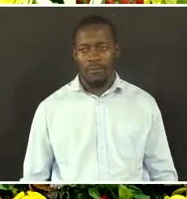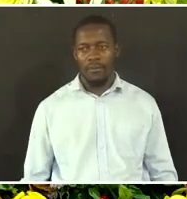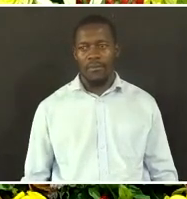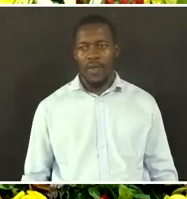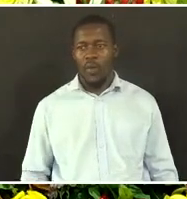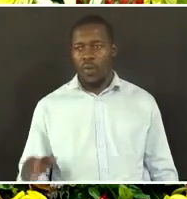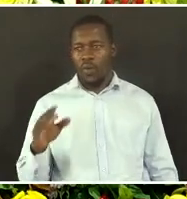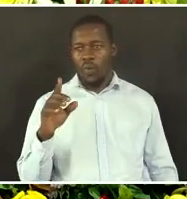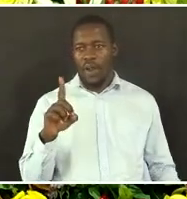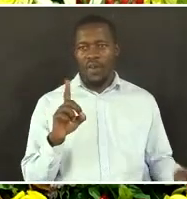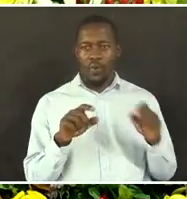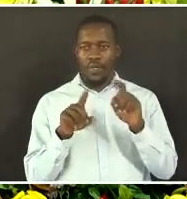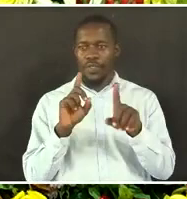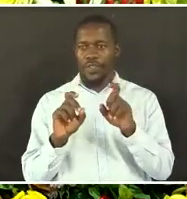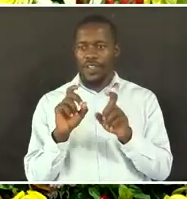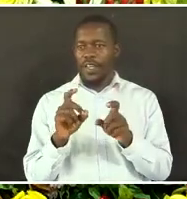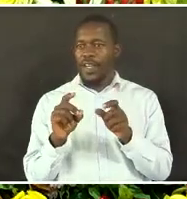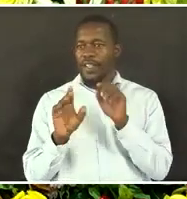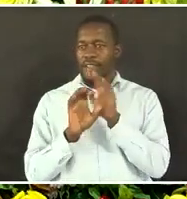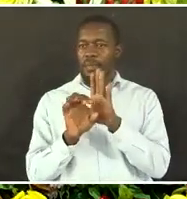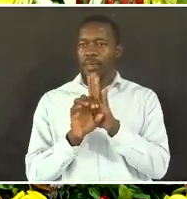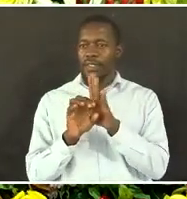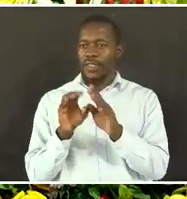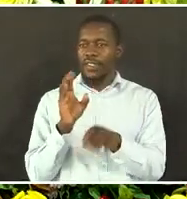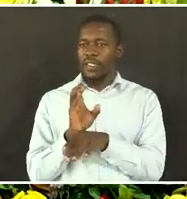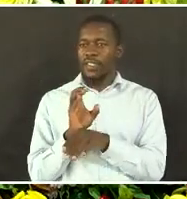Okal, be ready to answer. The viewer here is concerned.